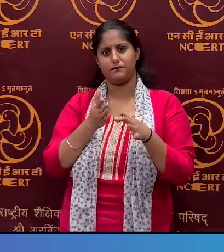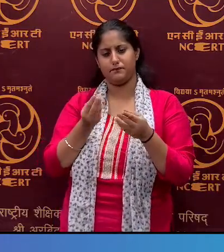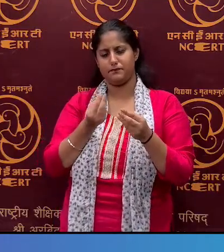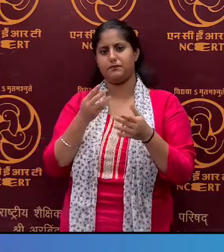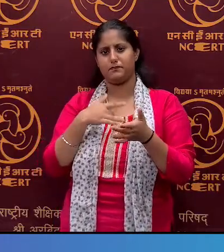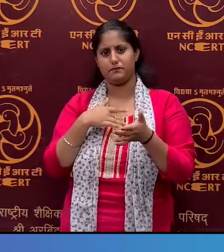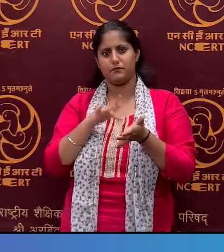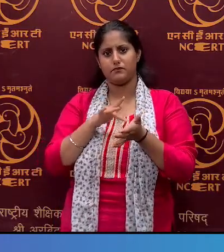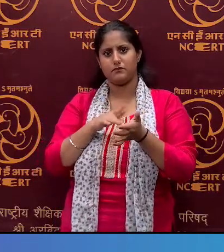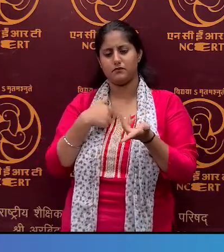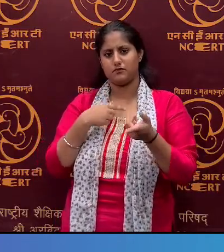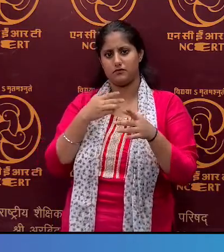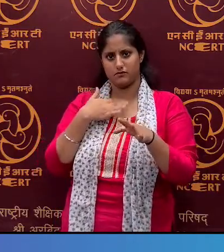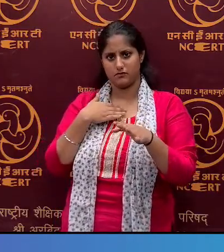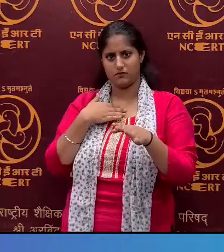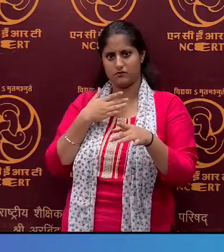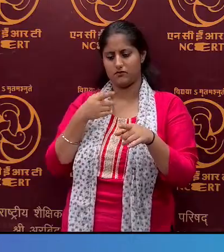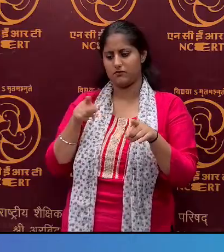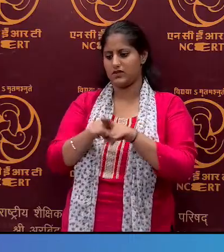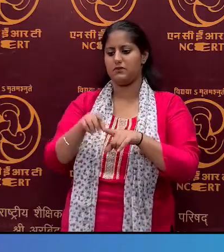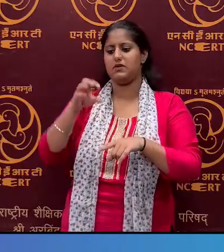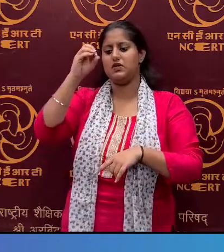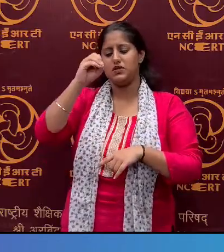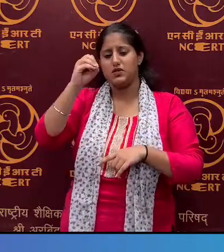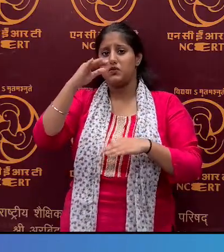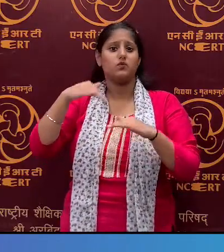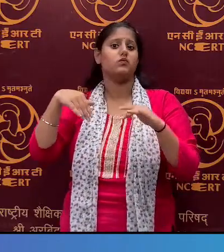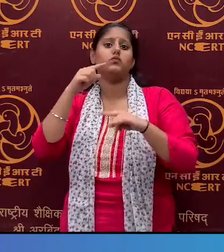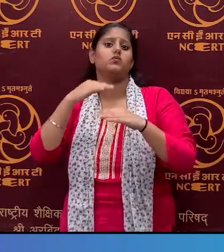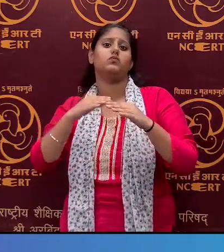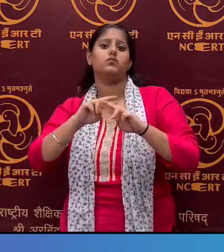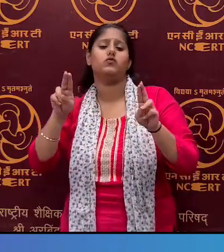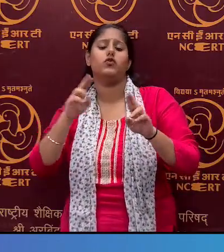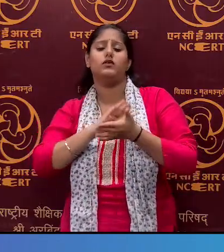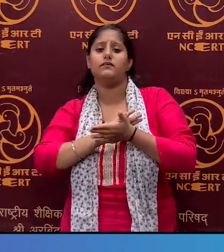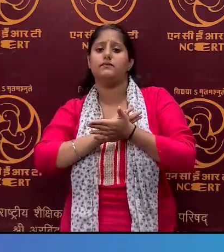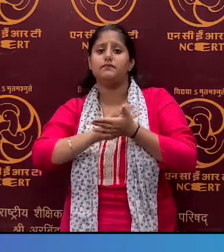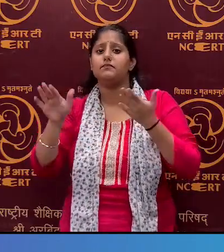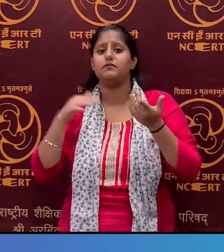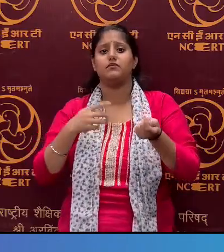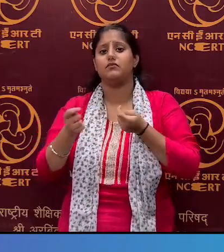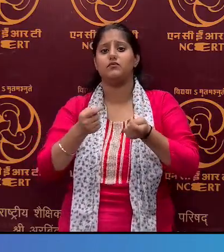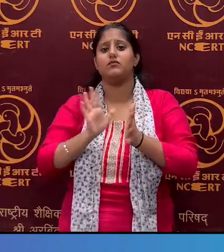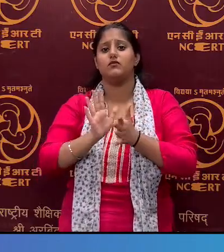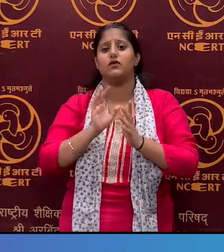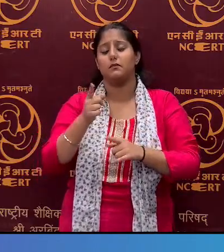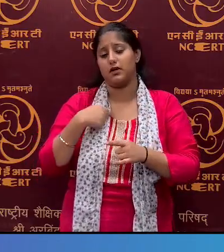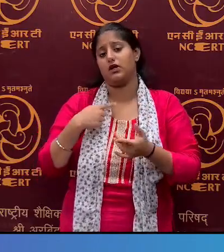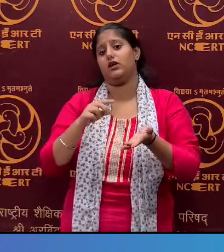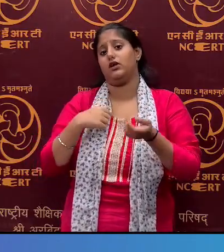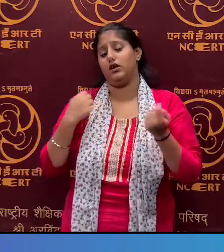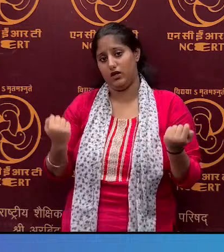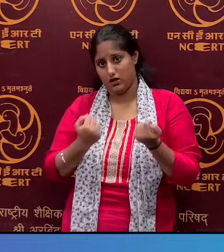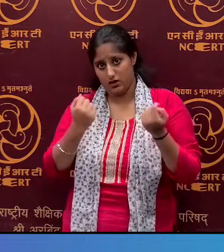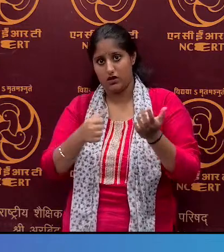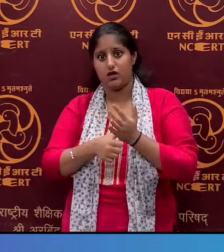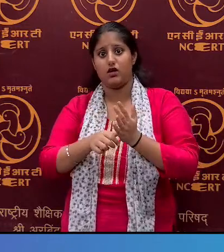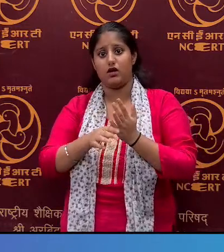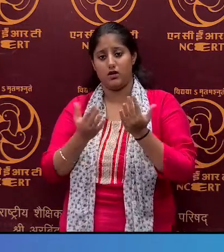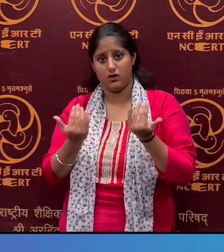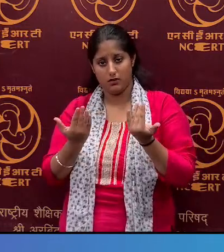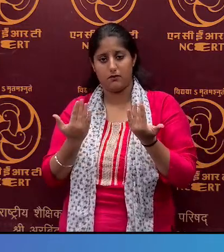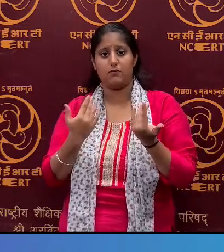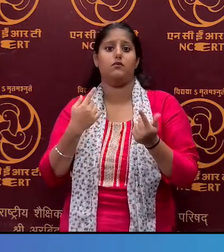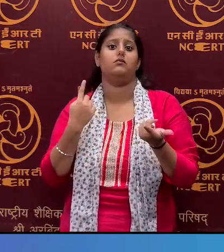decrease the impact. We can't put it on zero level, we can't completely control it, but yes, it's possible for us to decrease